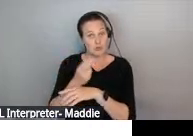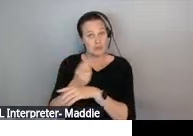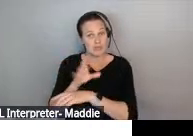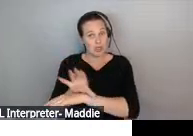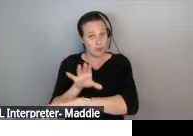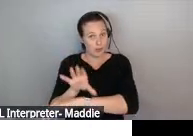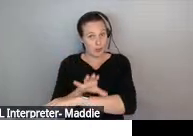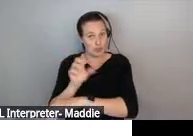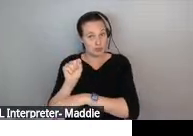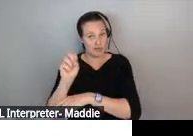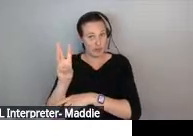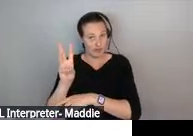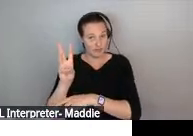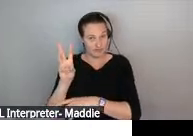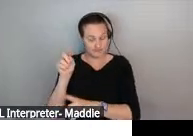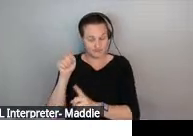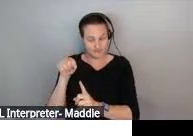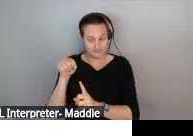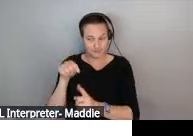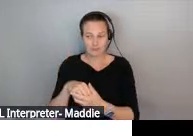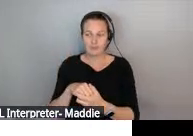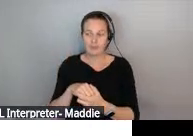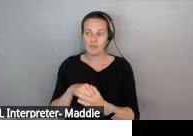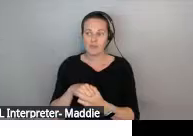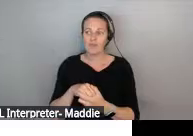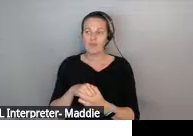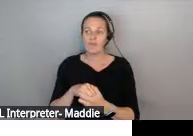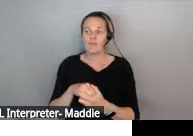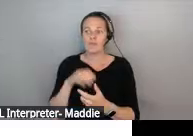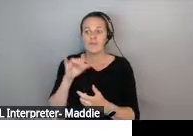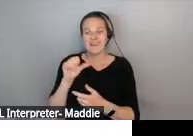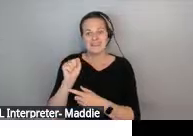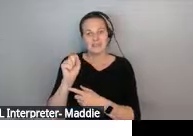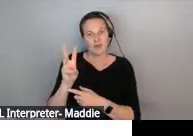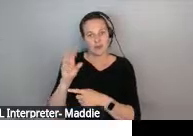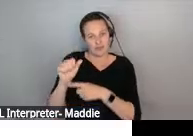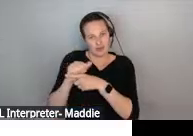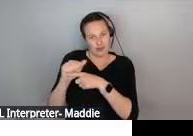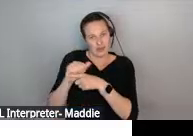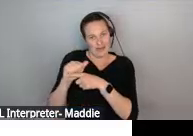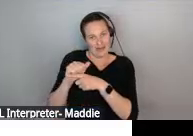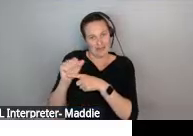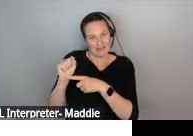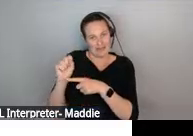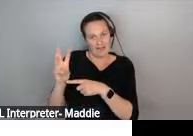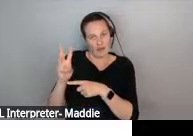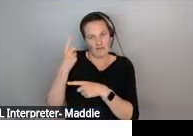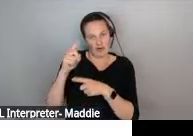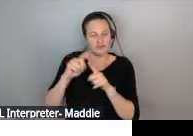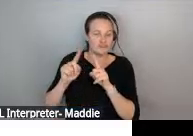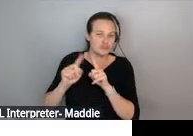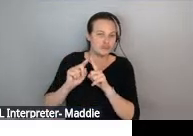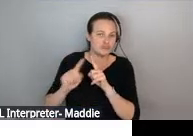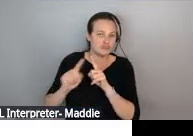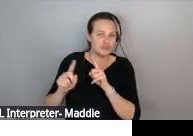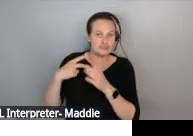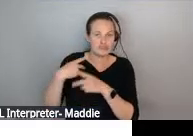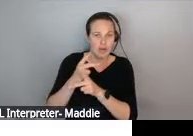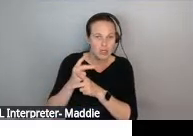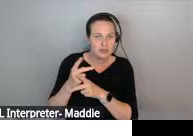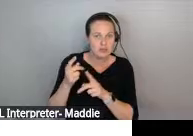computer software to where it was a training software for various common products on a computer,